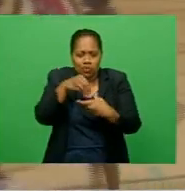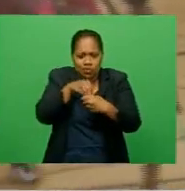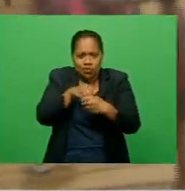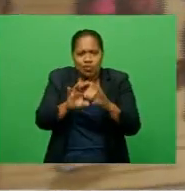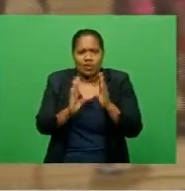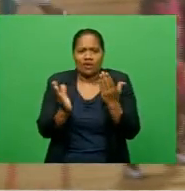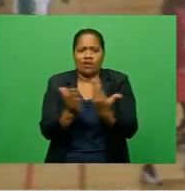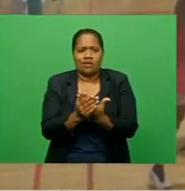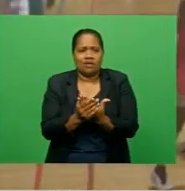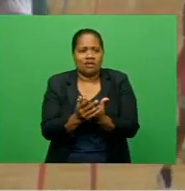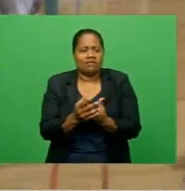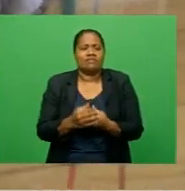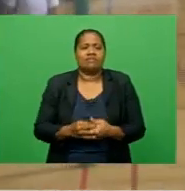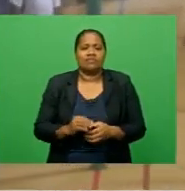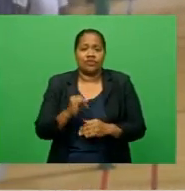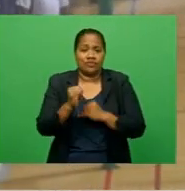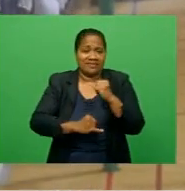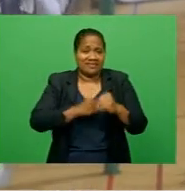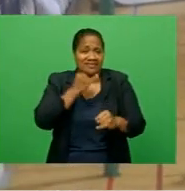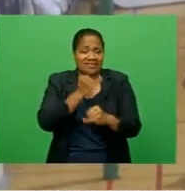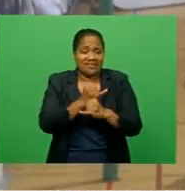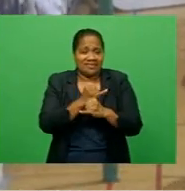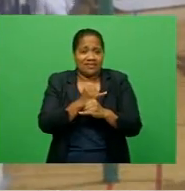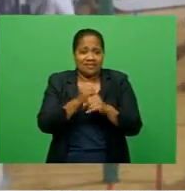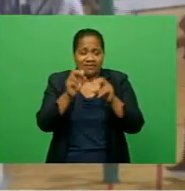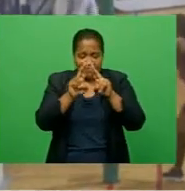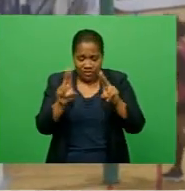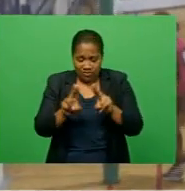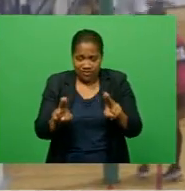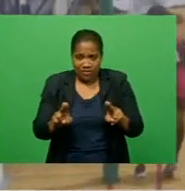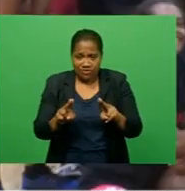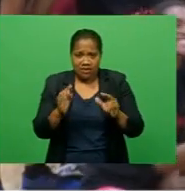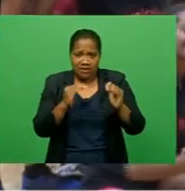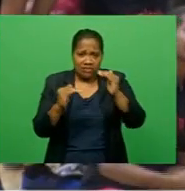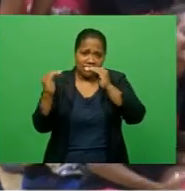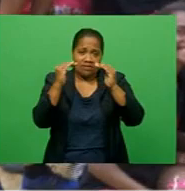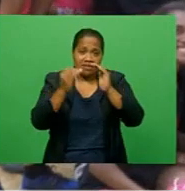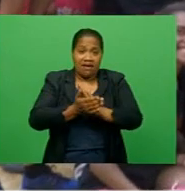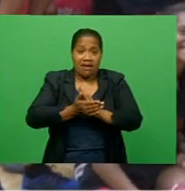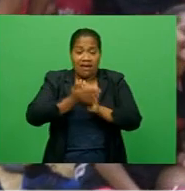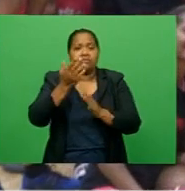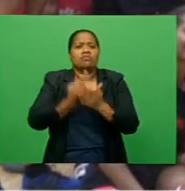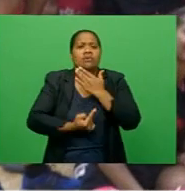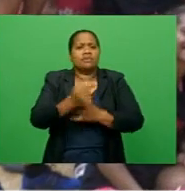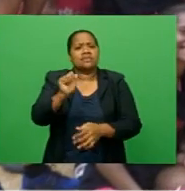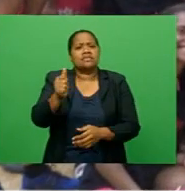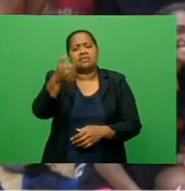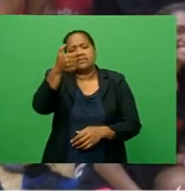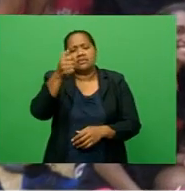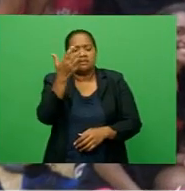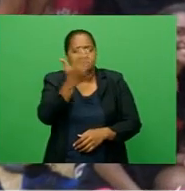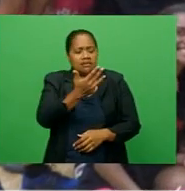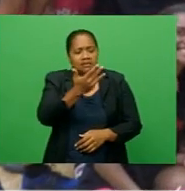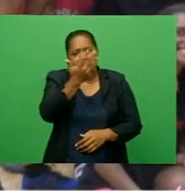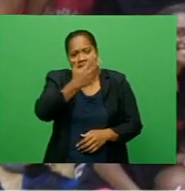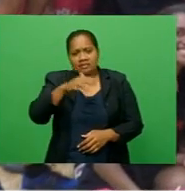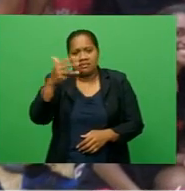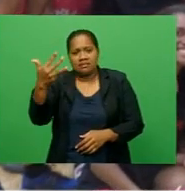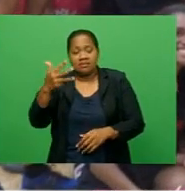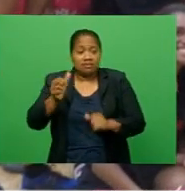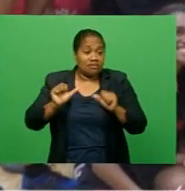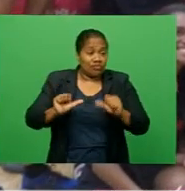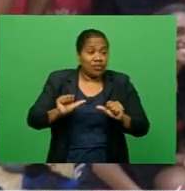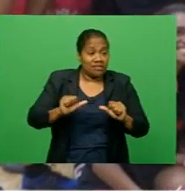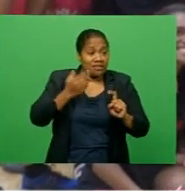17th on the International Netball Federation ranking. Its highest ranking was 6th in 1999. President Rubian